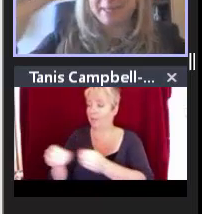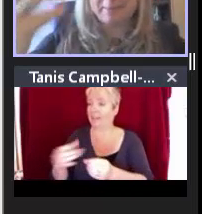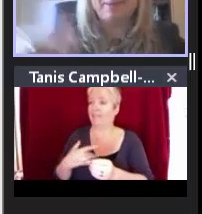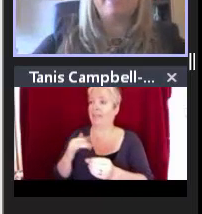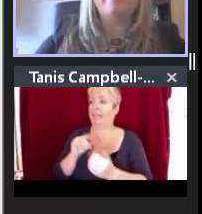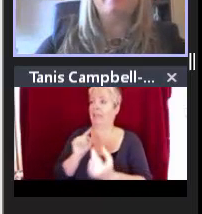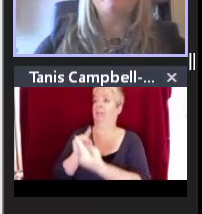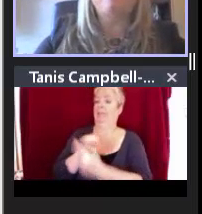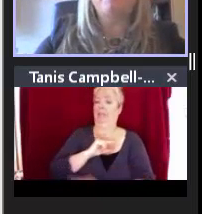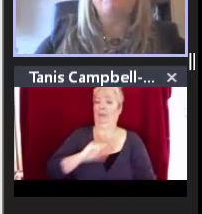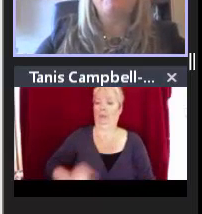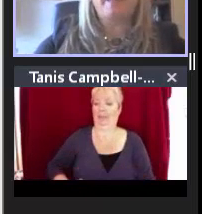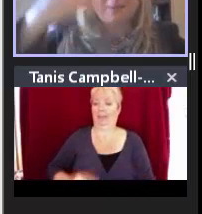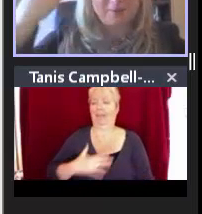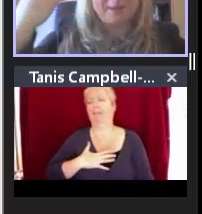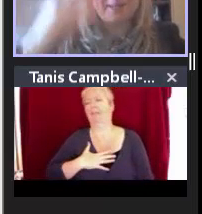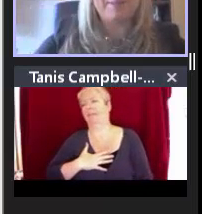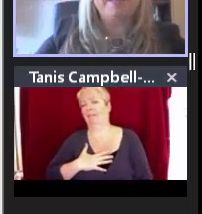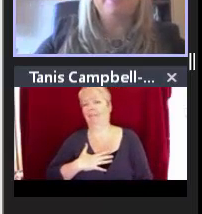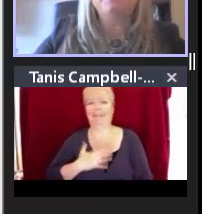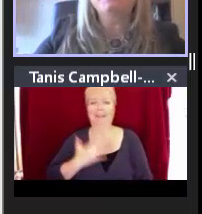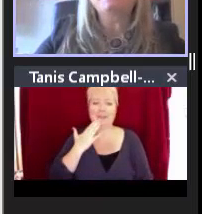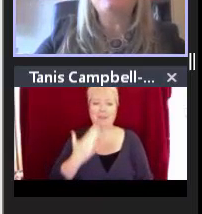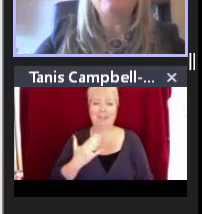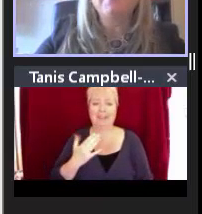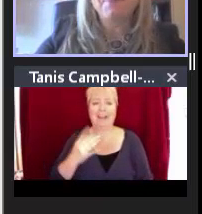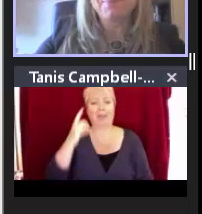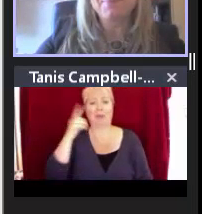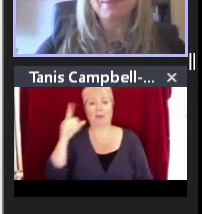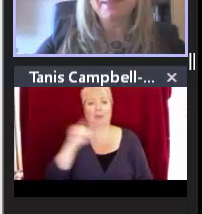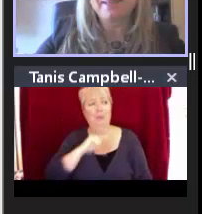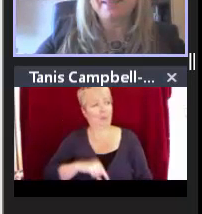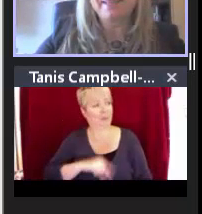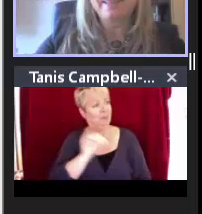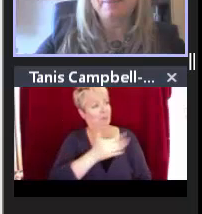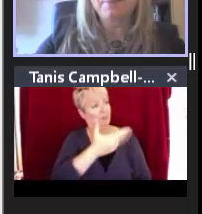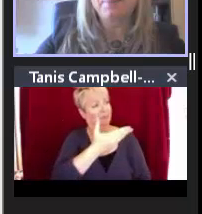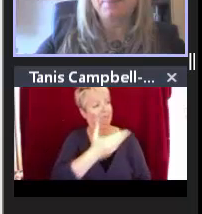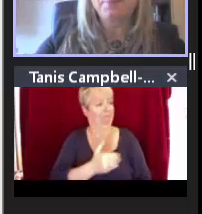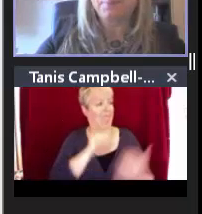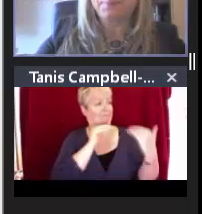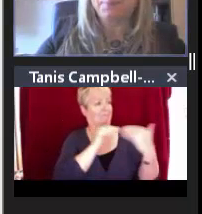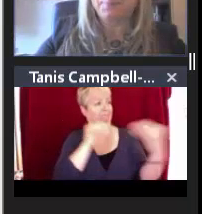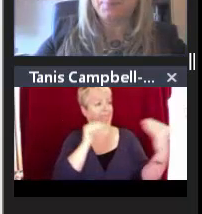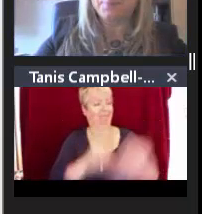And I reciprocate that. You were like the Queen to me too. So.